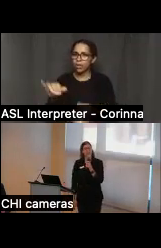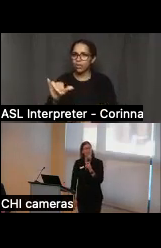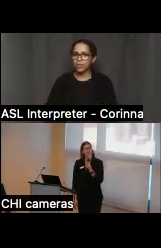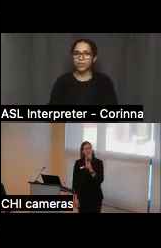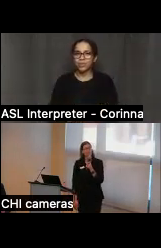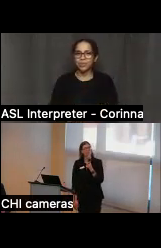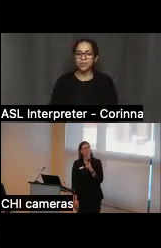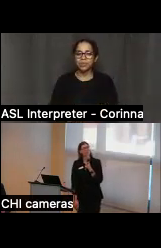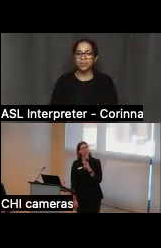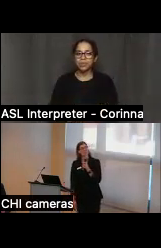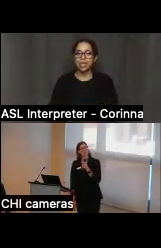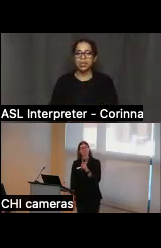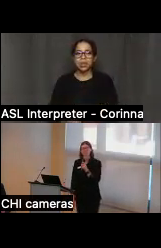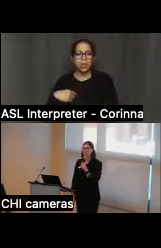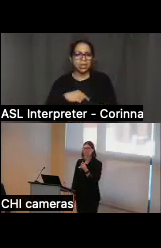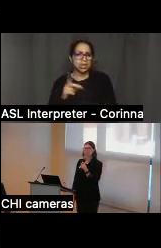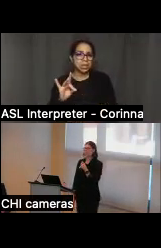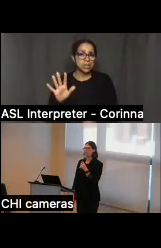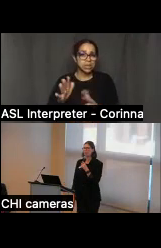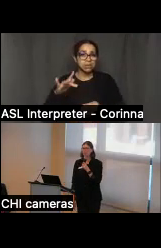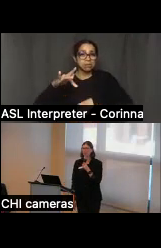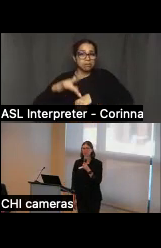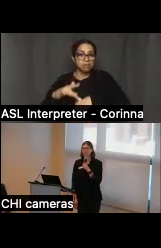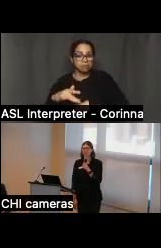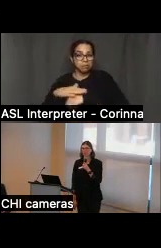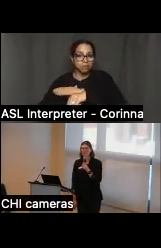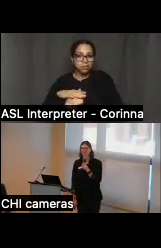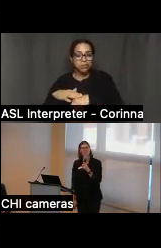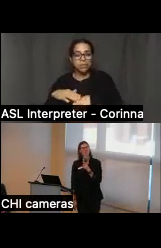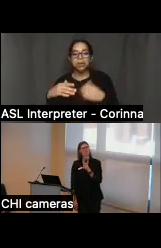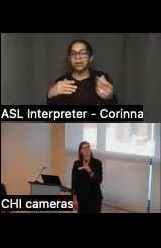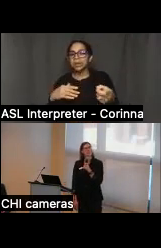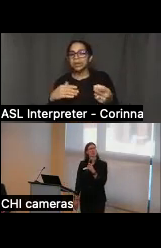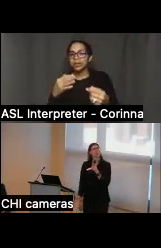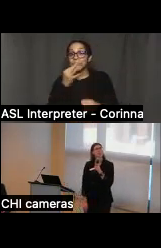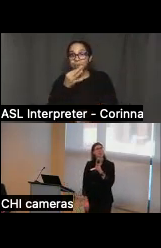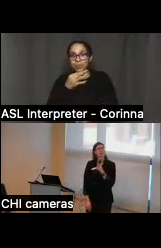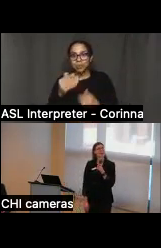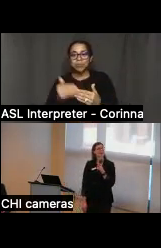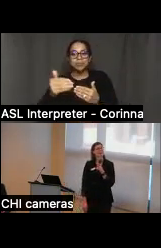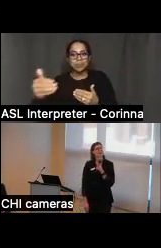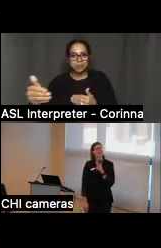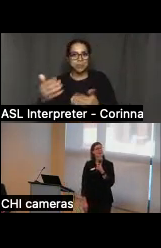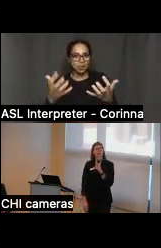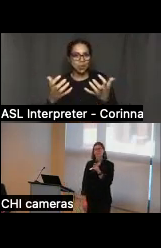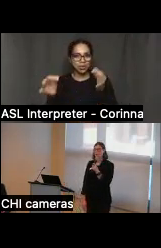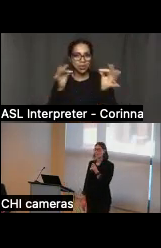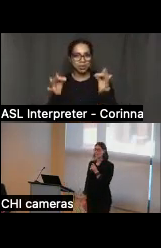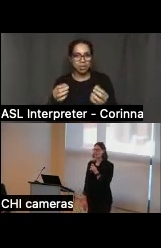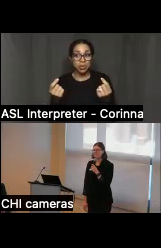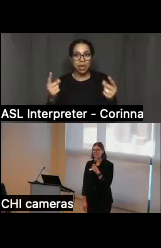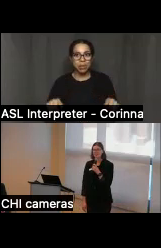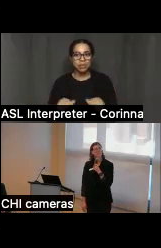So we've kind of alluded to some of this. We have some stuff coming up that we wanted to highlight as well. We're going to be looking at the